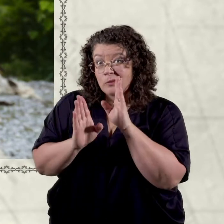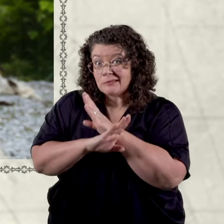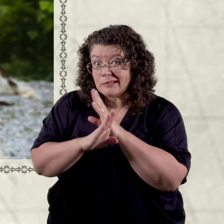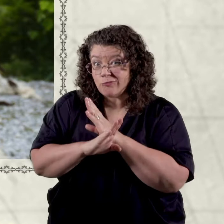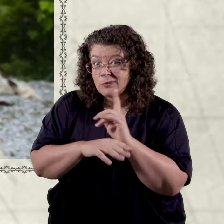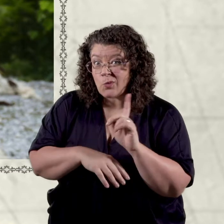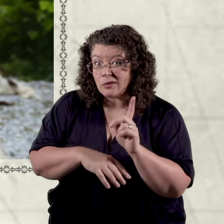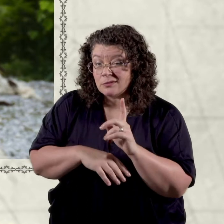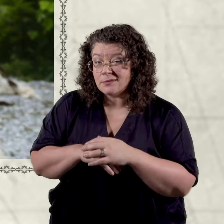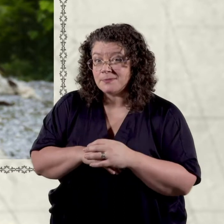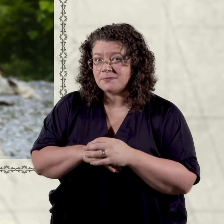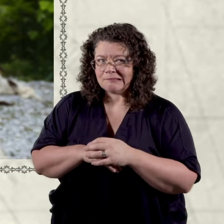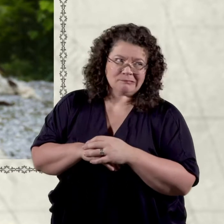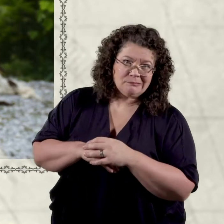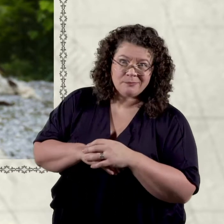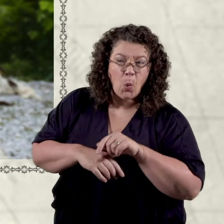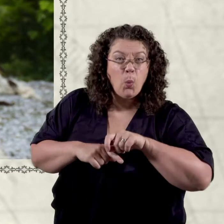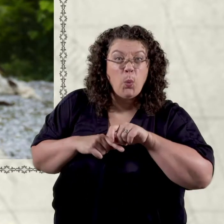Shall I tell you a secret?